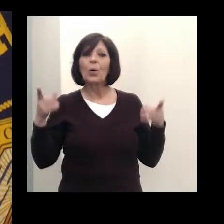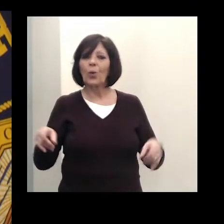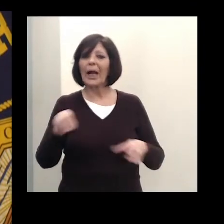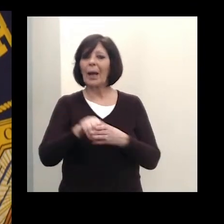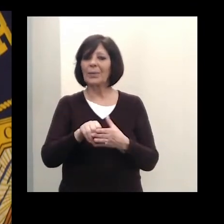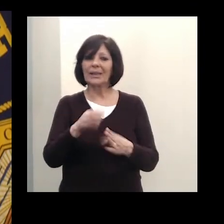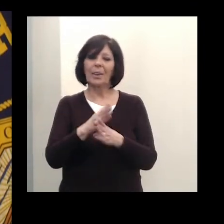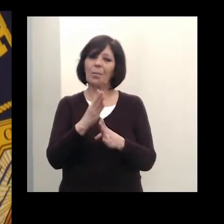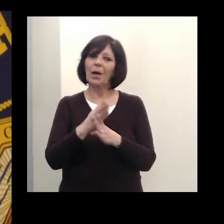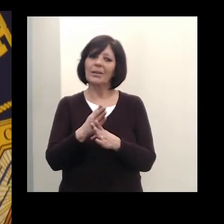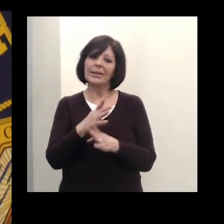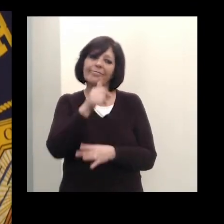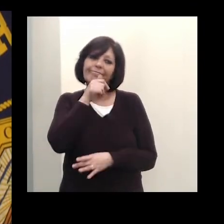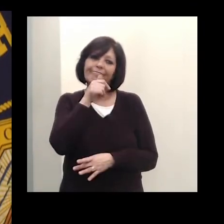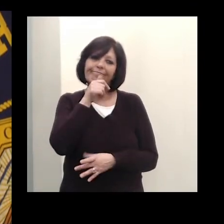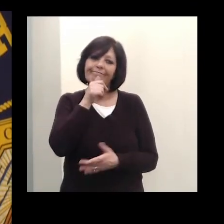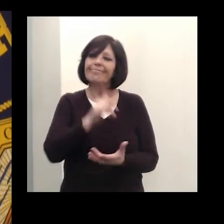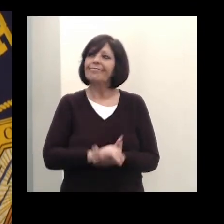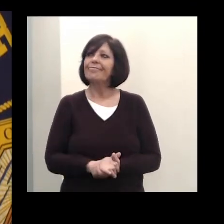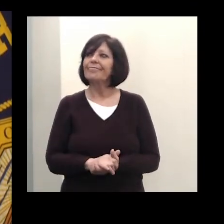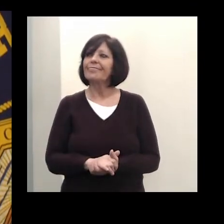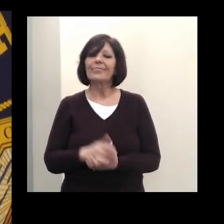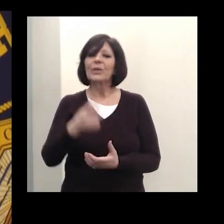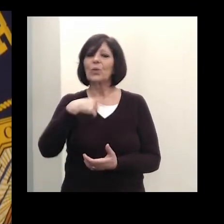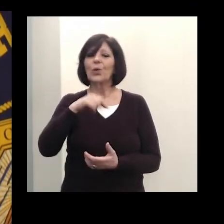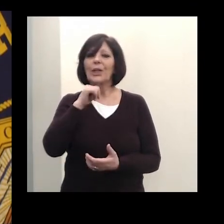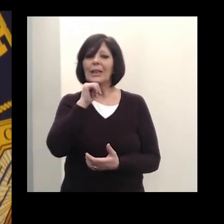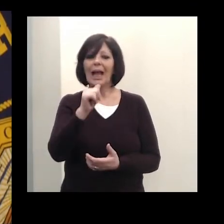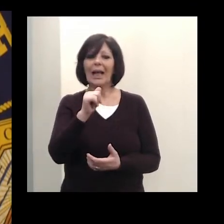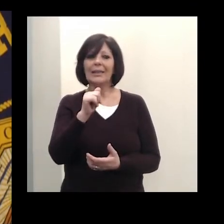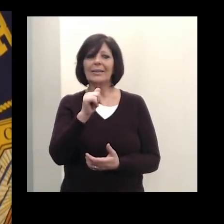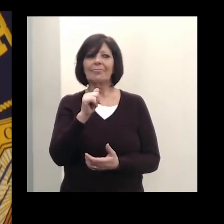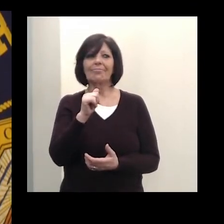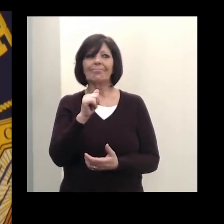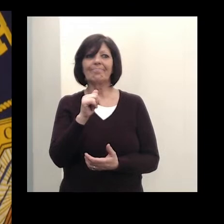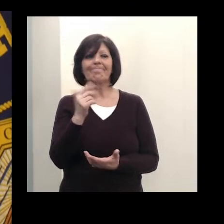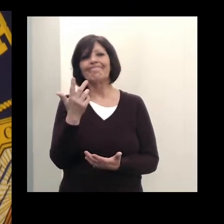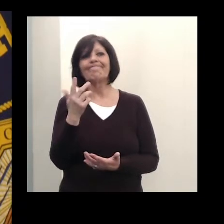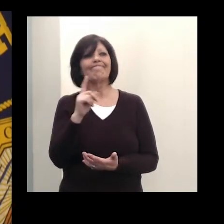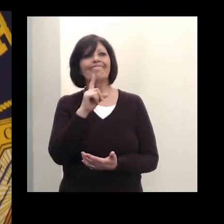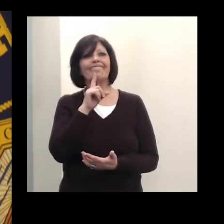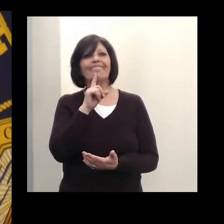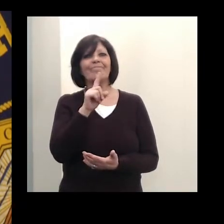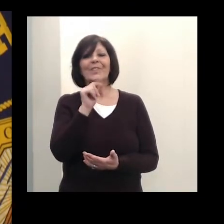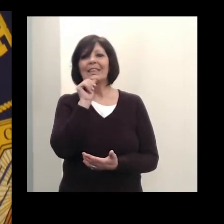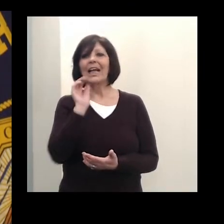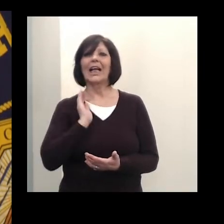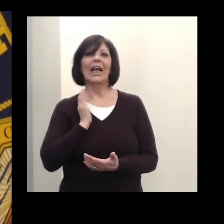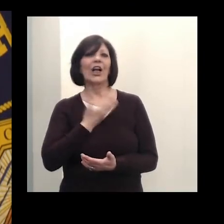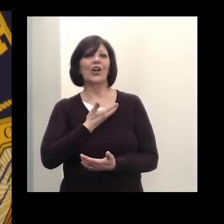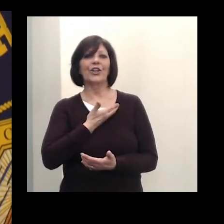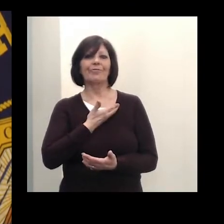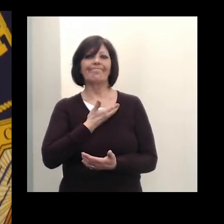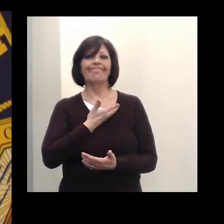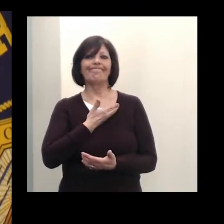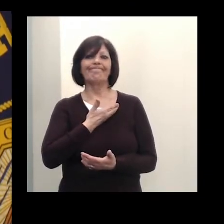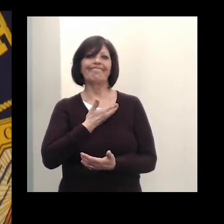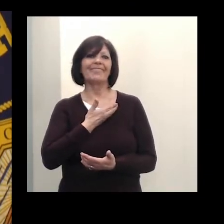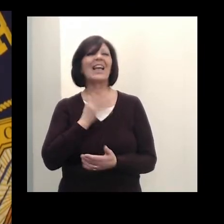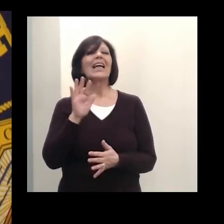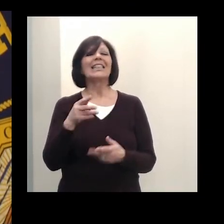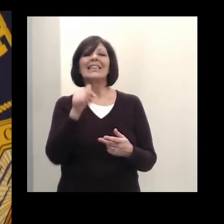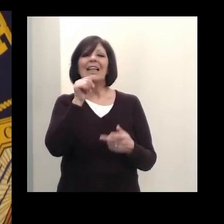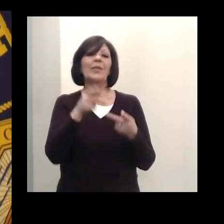and what happens in the classroom. And we're not releasing, it's really not our, place to release those specifics.